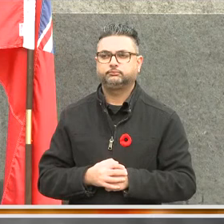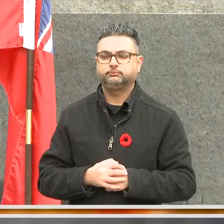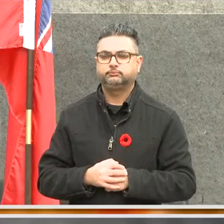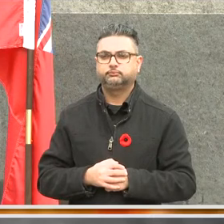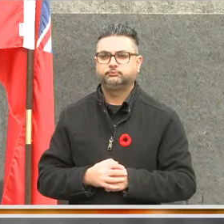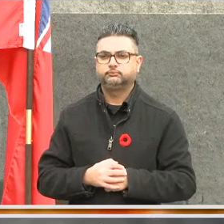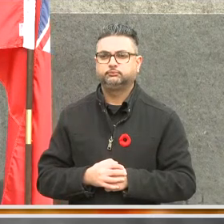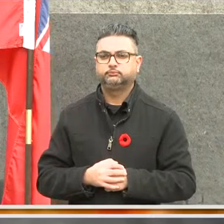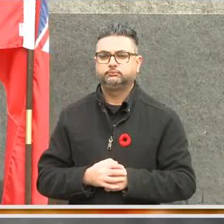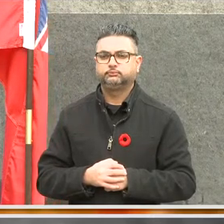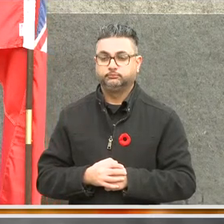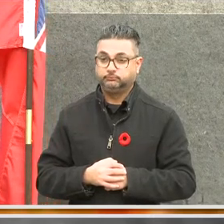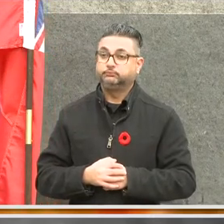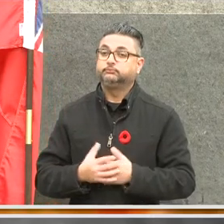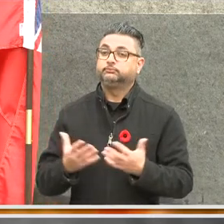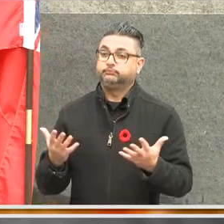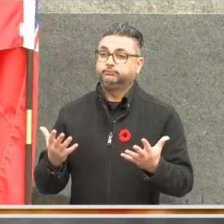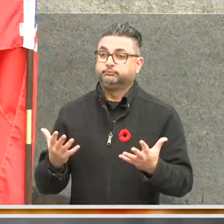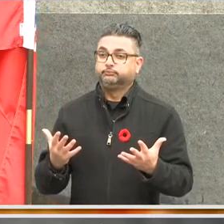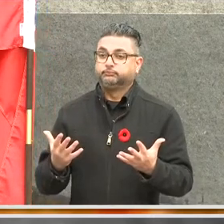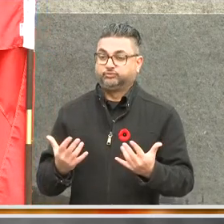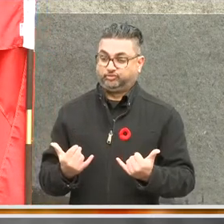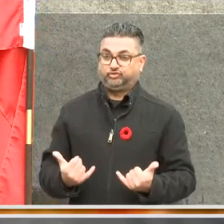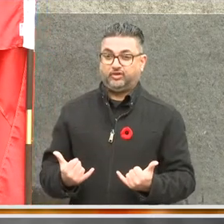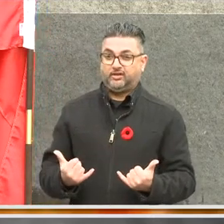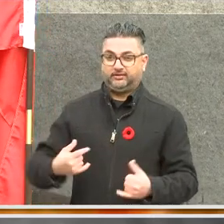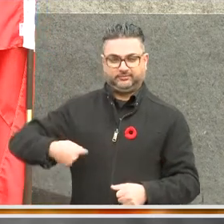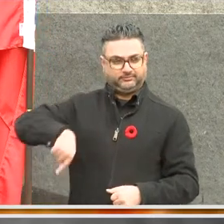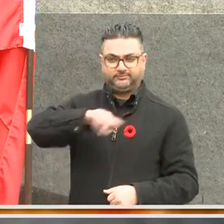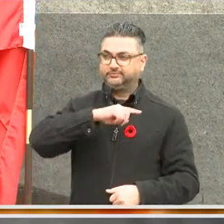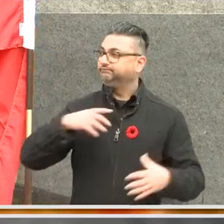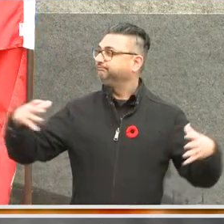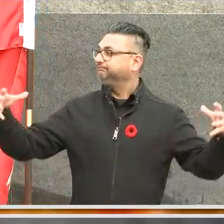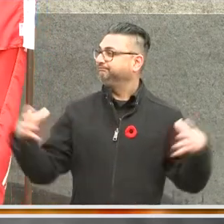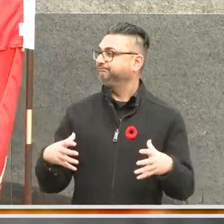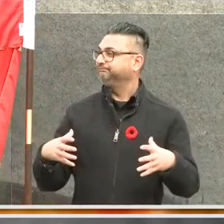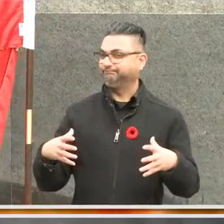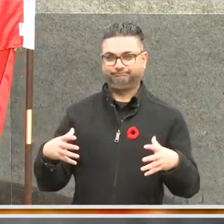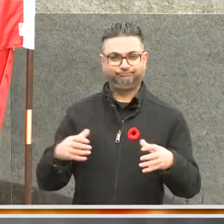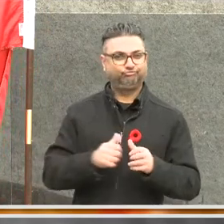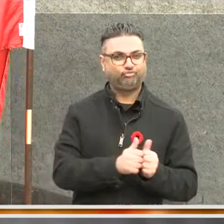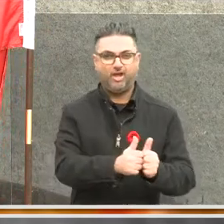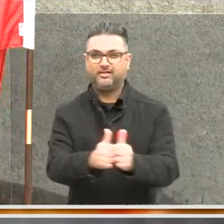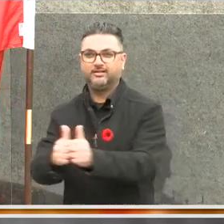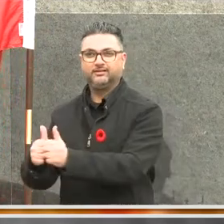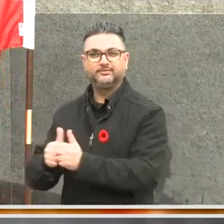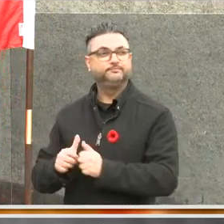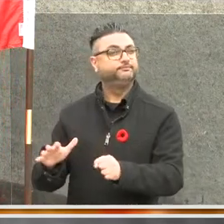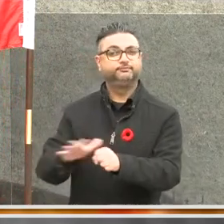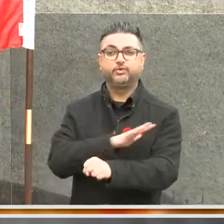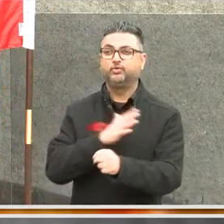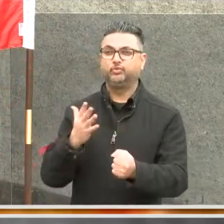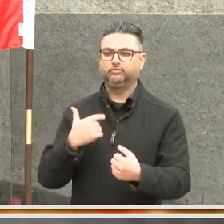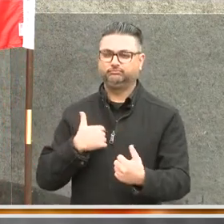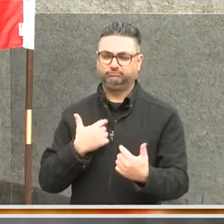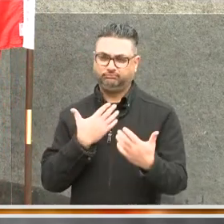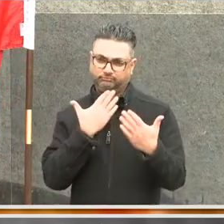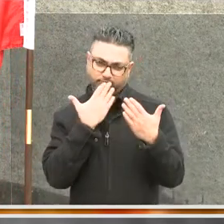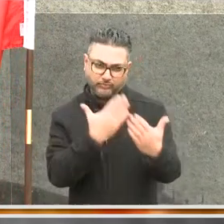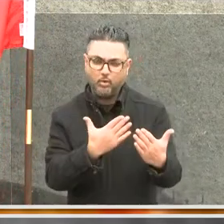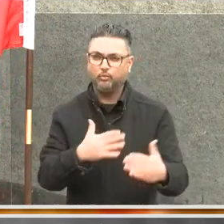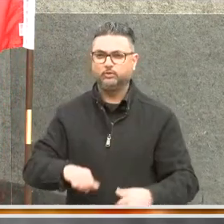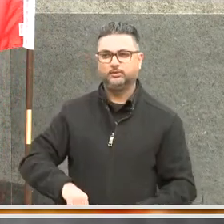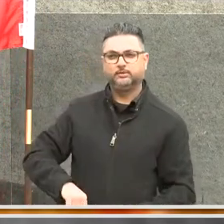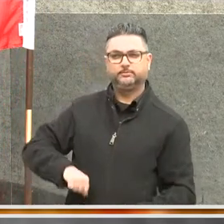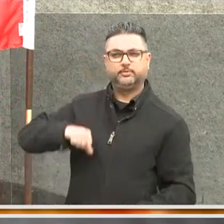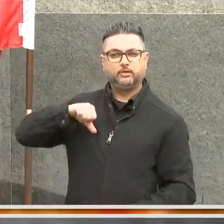We are gathered today, hearts filled with gratitude and pride for all those who have served